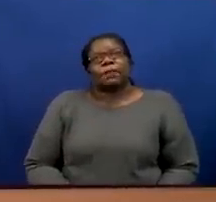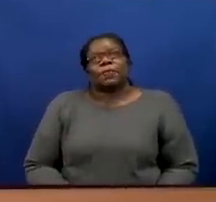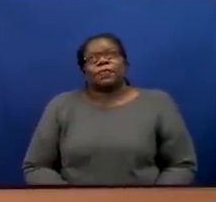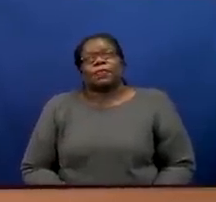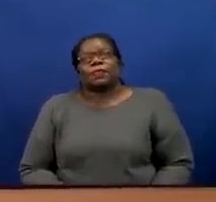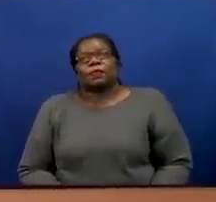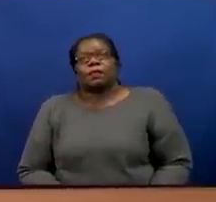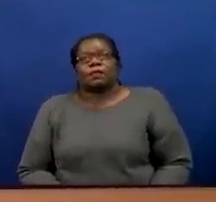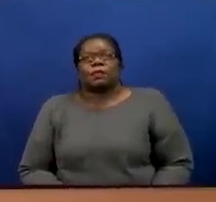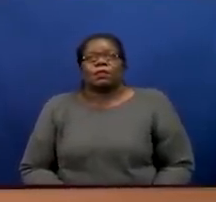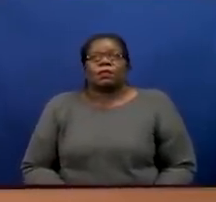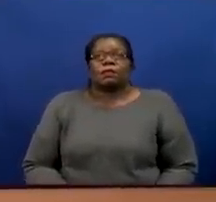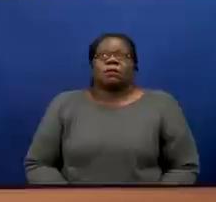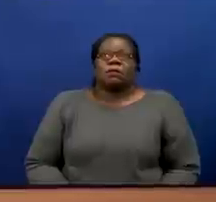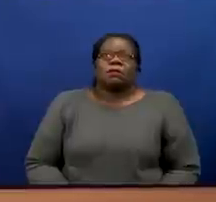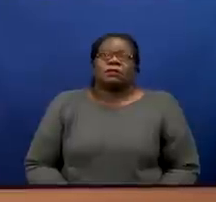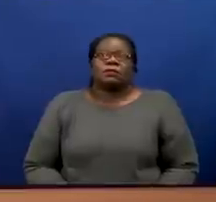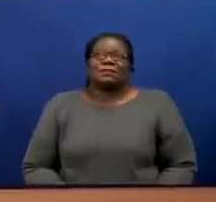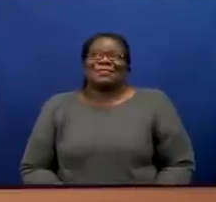It's my turn.